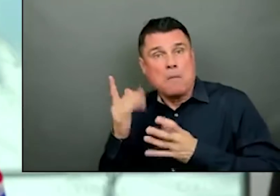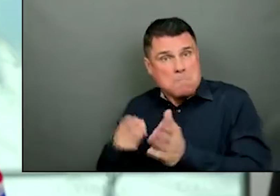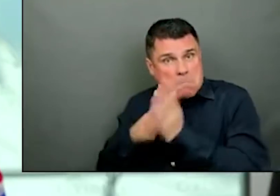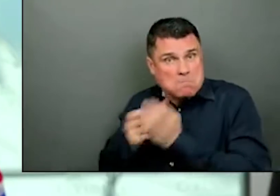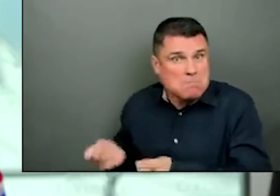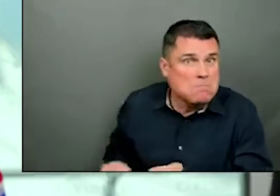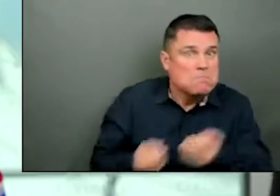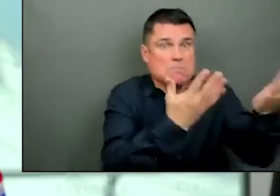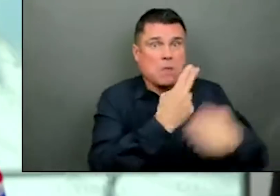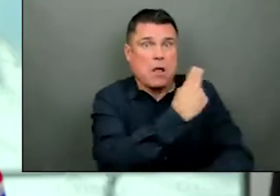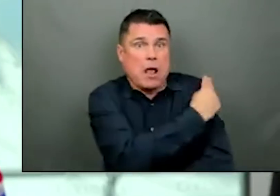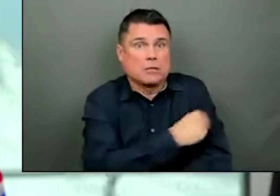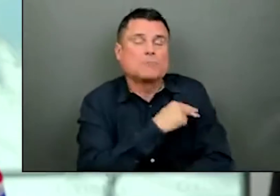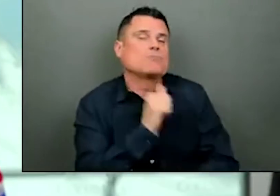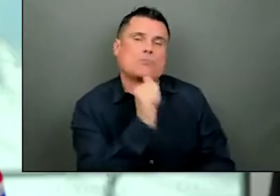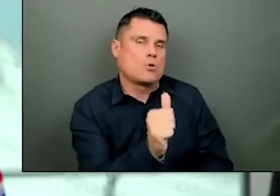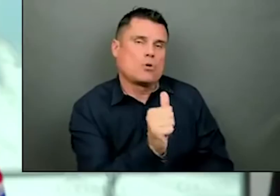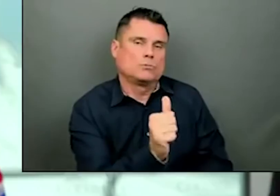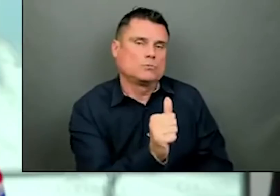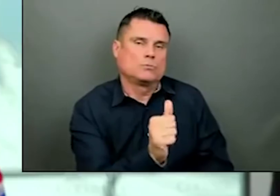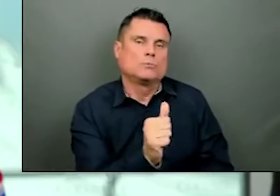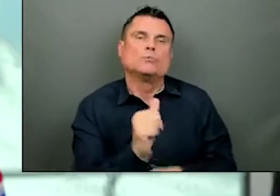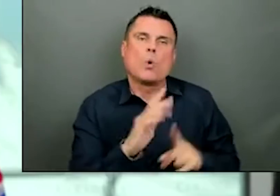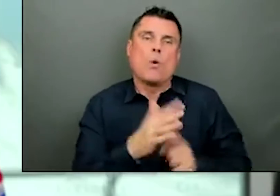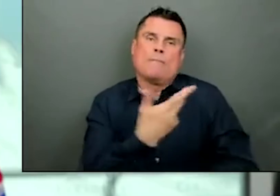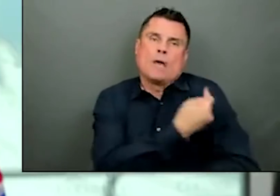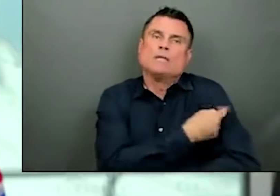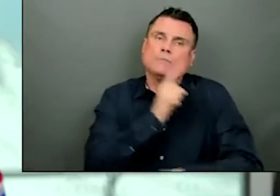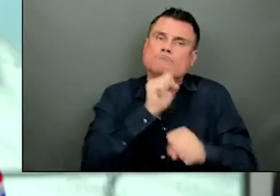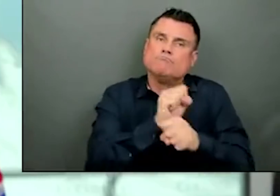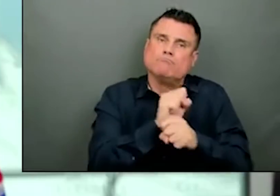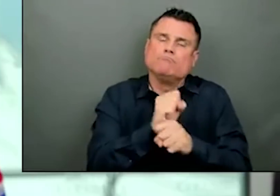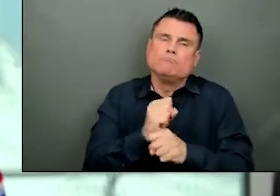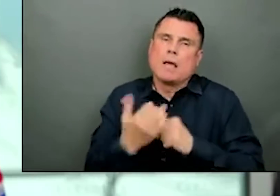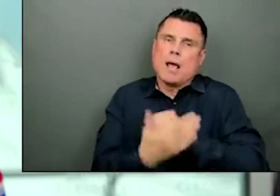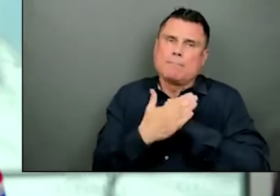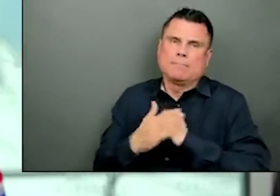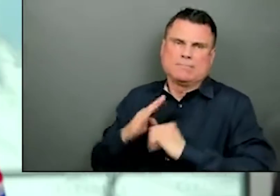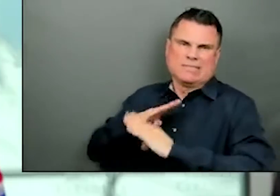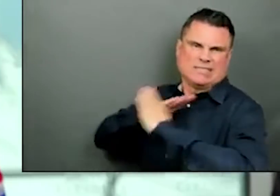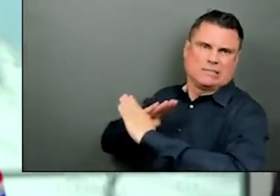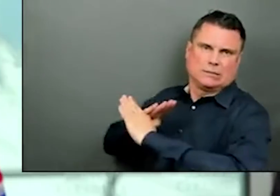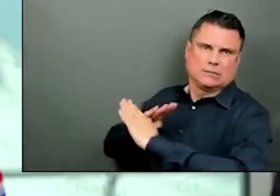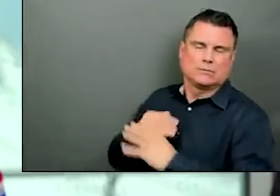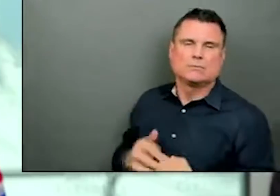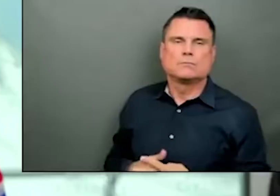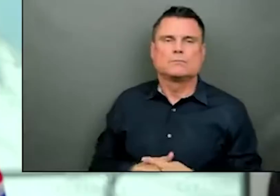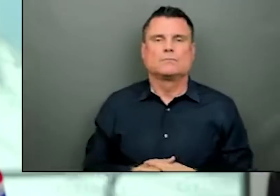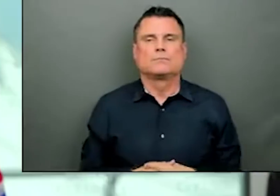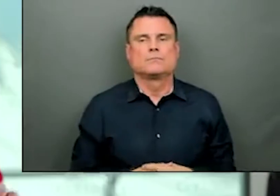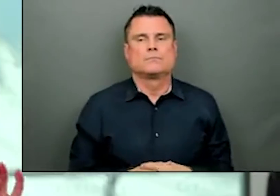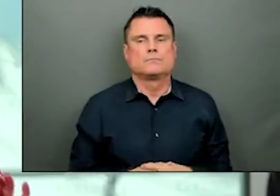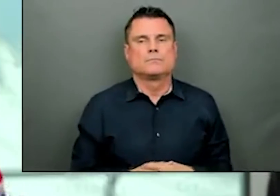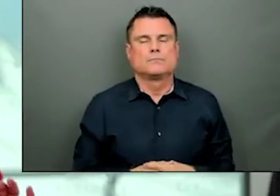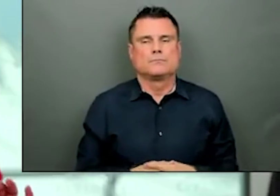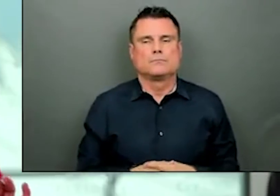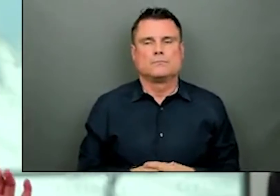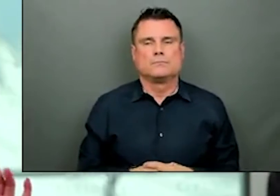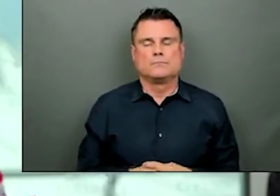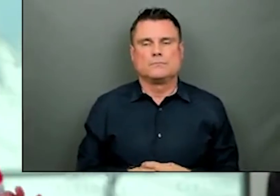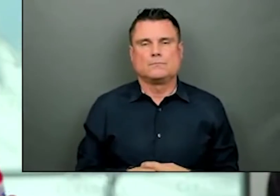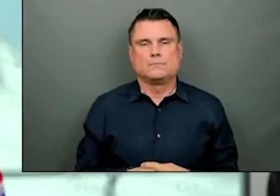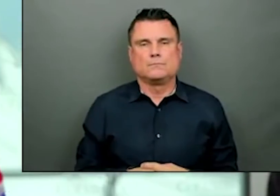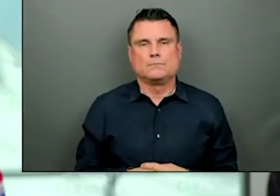are very different vaccines. They're ones that are new platforms. They're things that we've not used before, and they tend to have